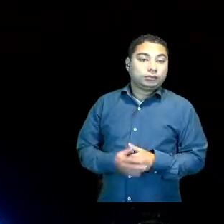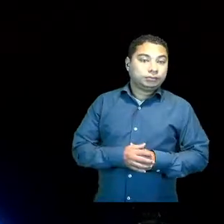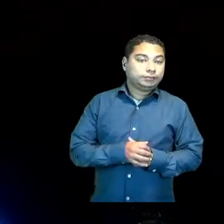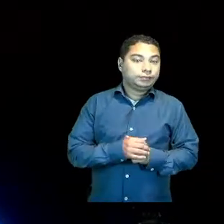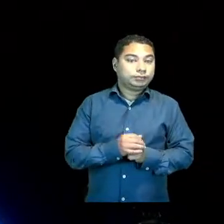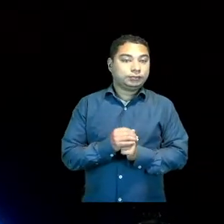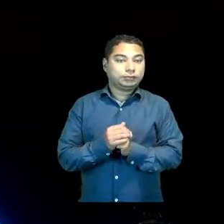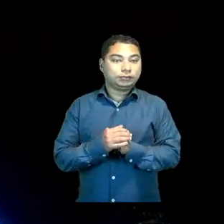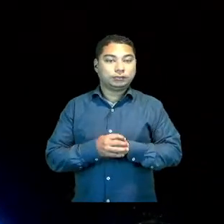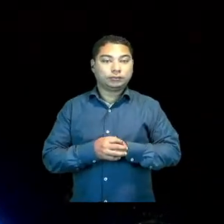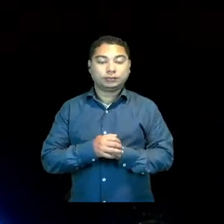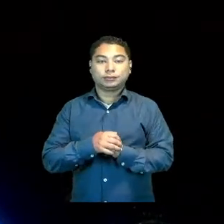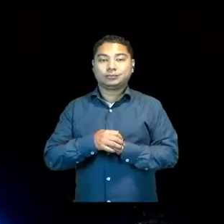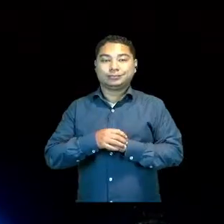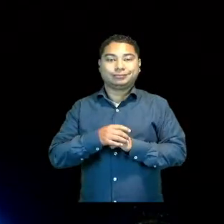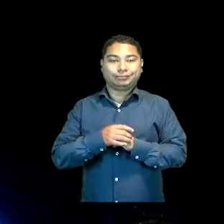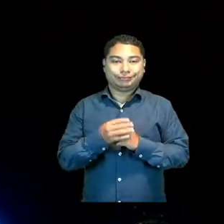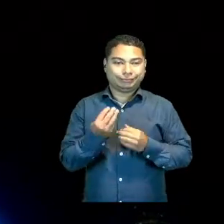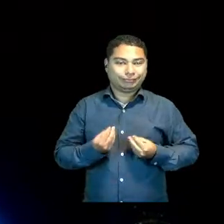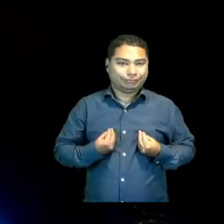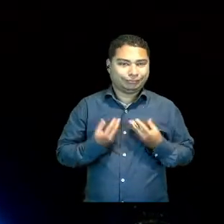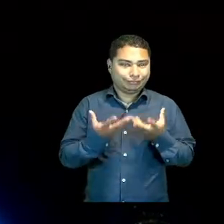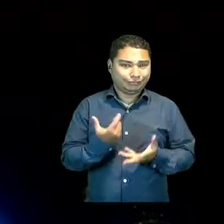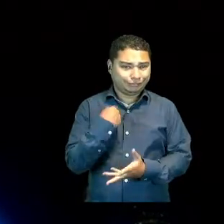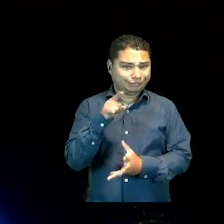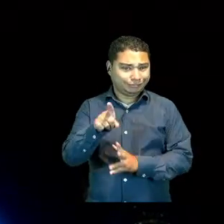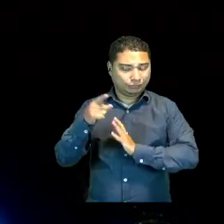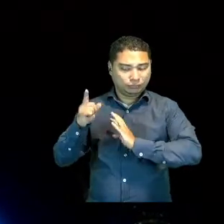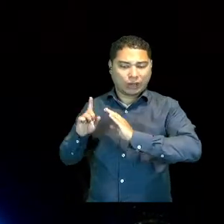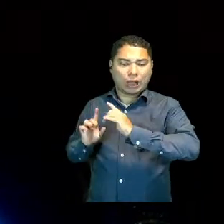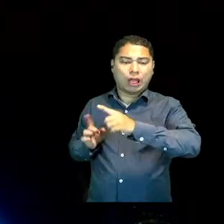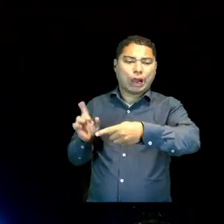but 80, that's good enough.